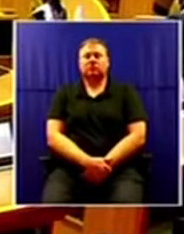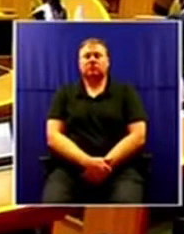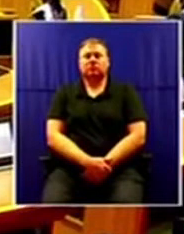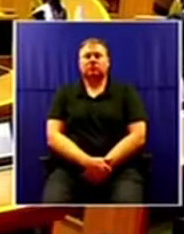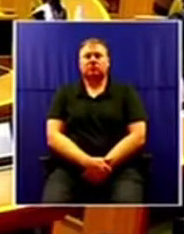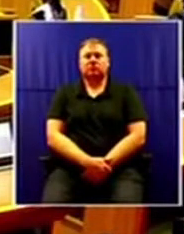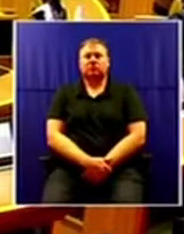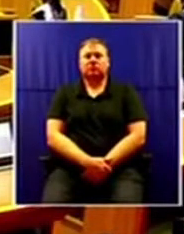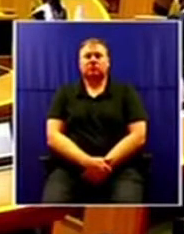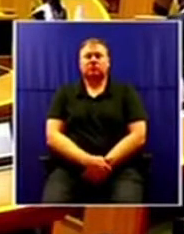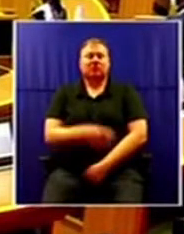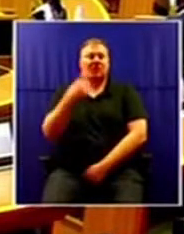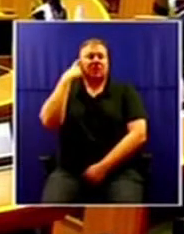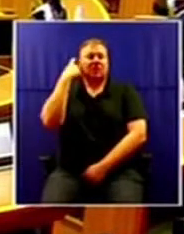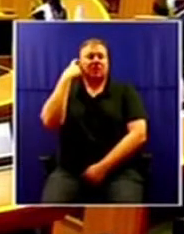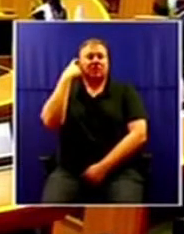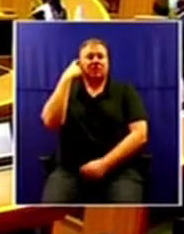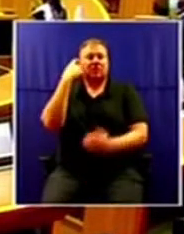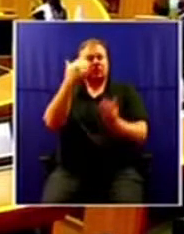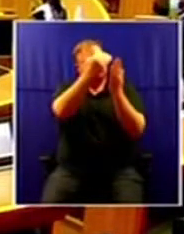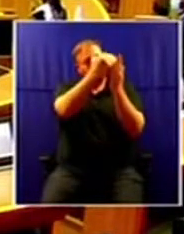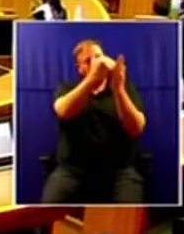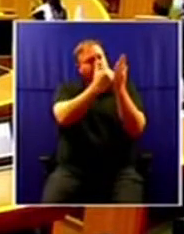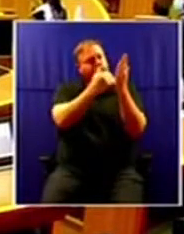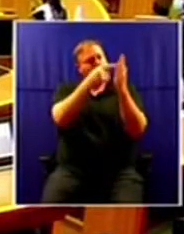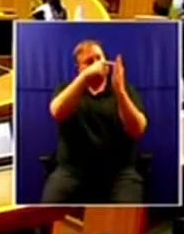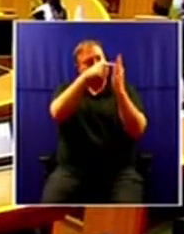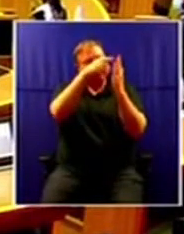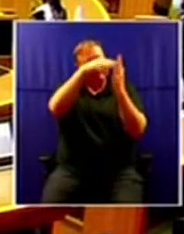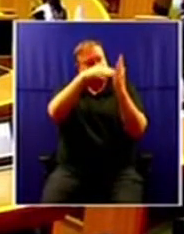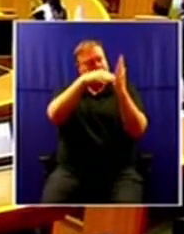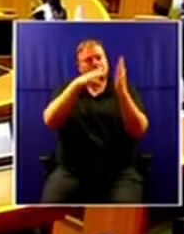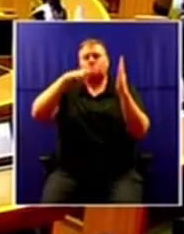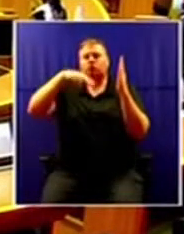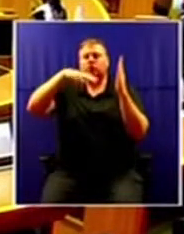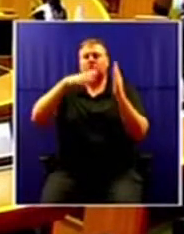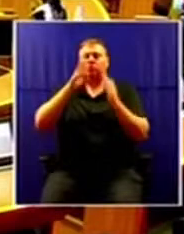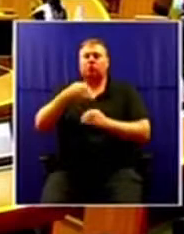The secretary will read the order of the day.